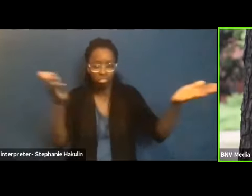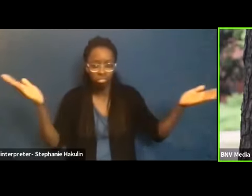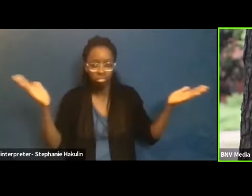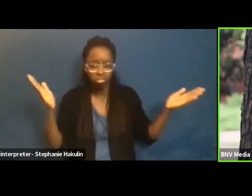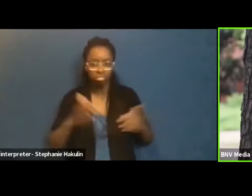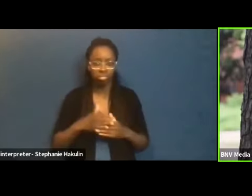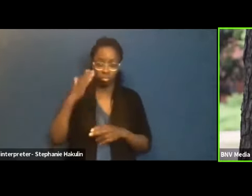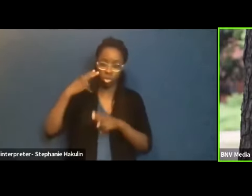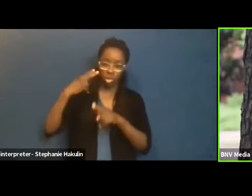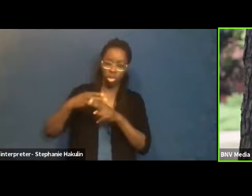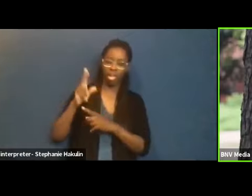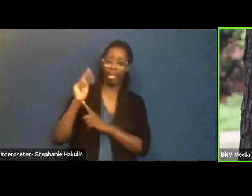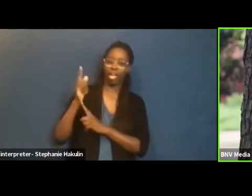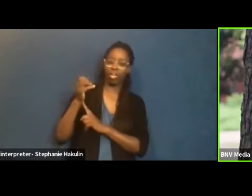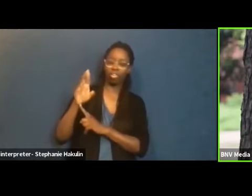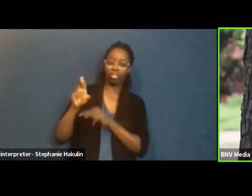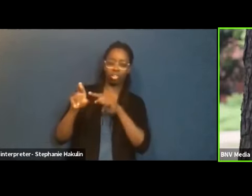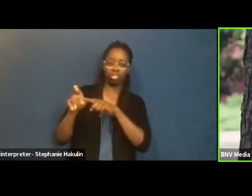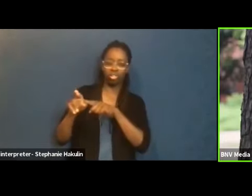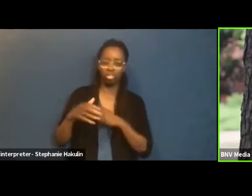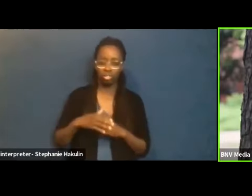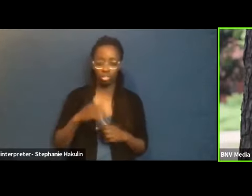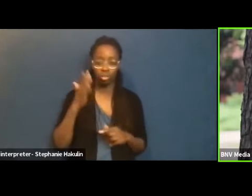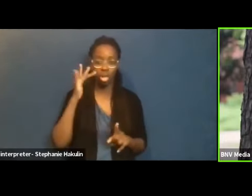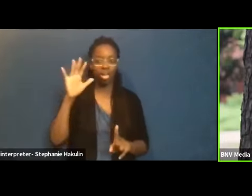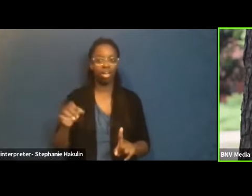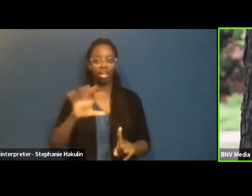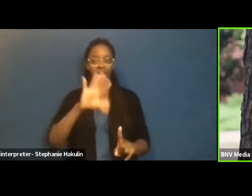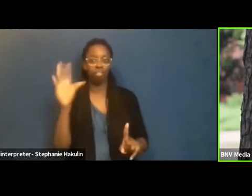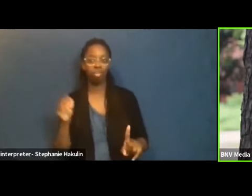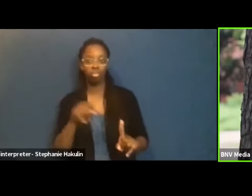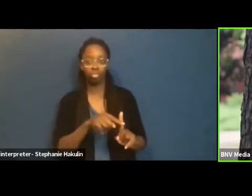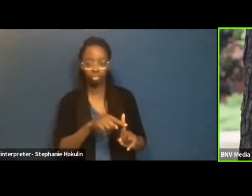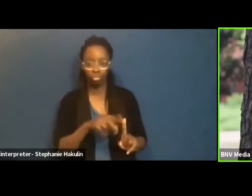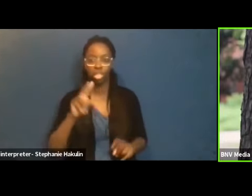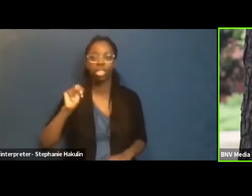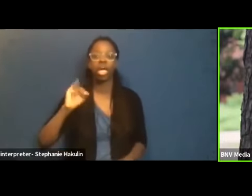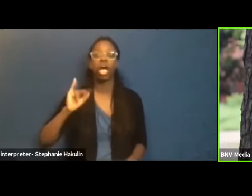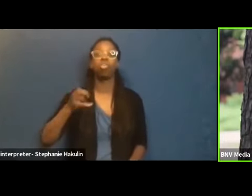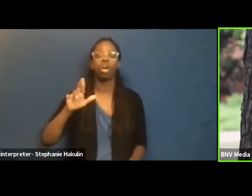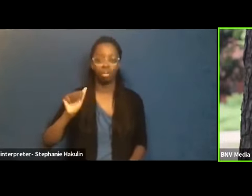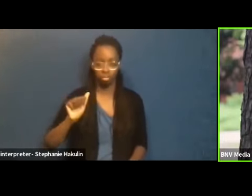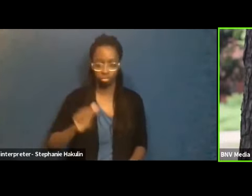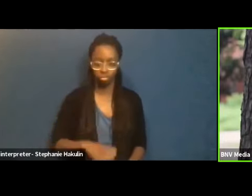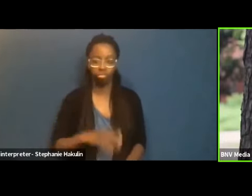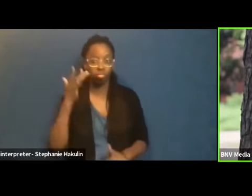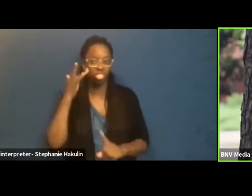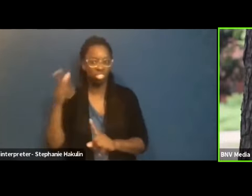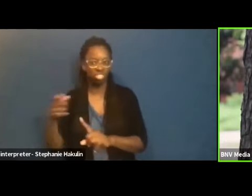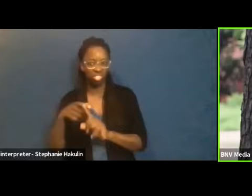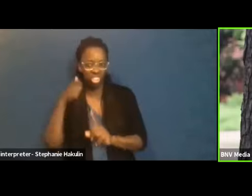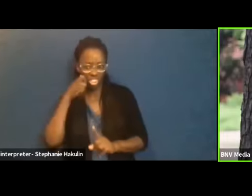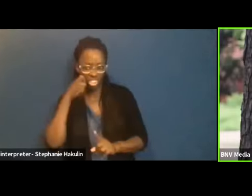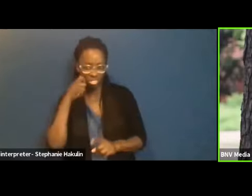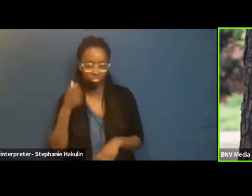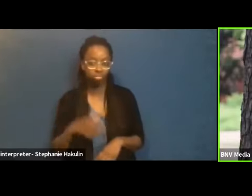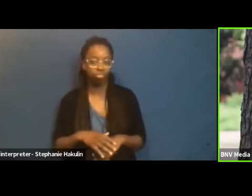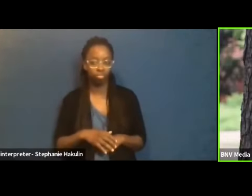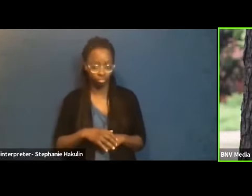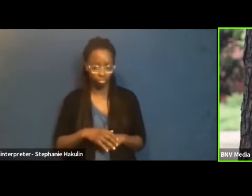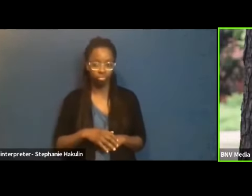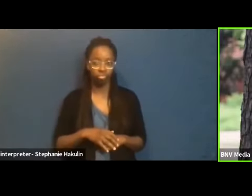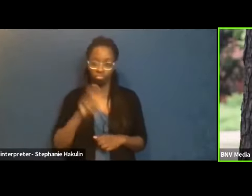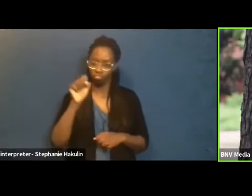enough. Not cultural enough. Not ethnic enough. But it does exist enough. Now, brown skinned girl, I